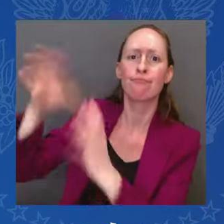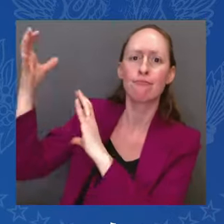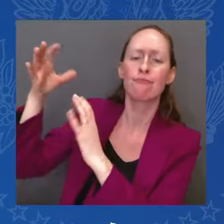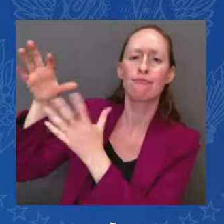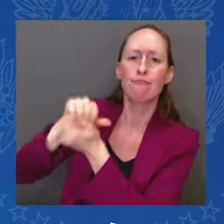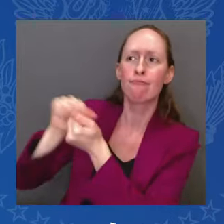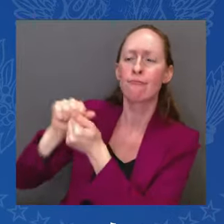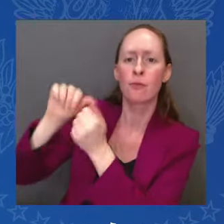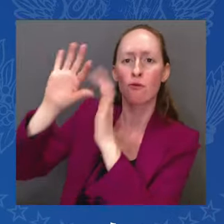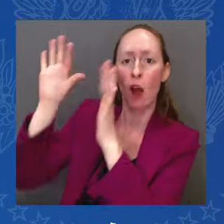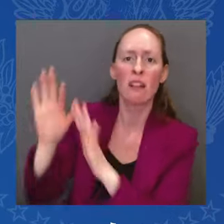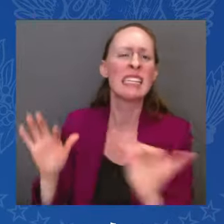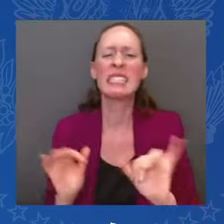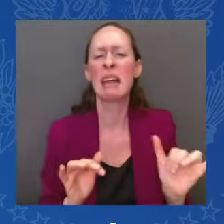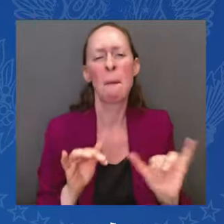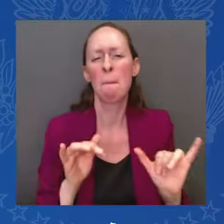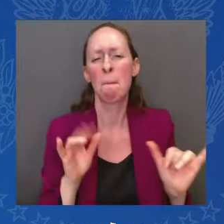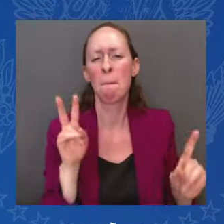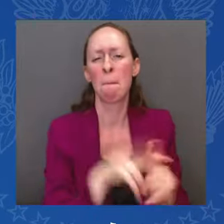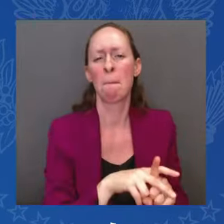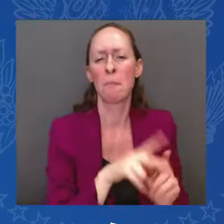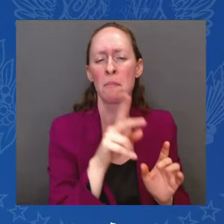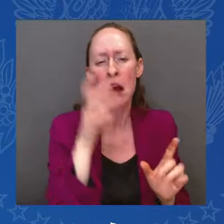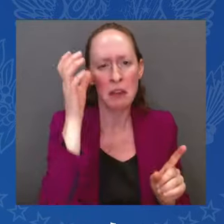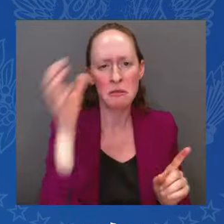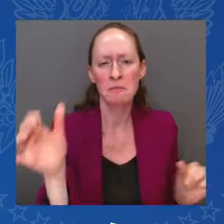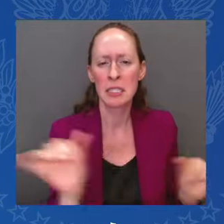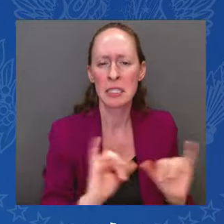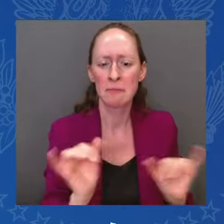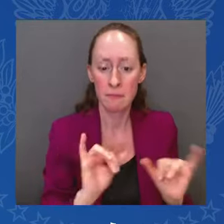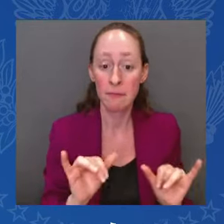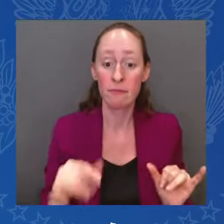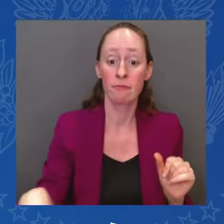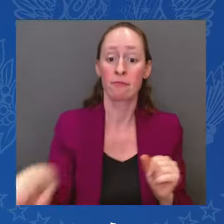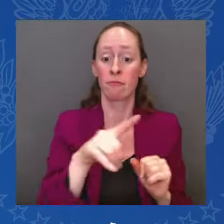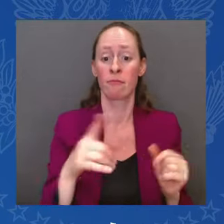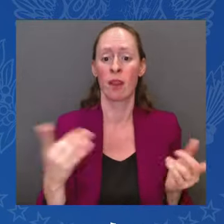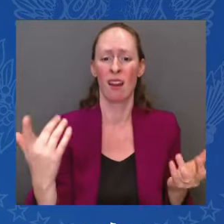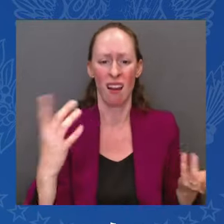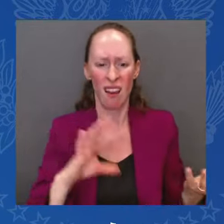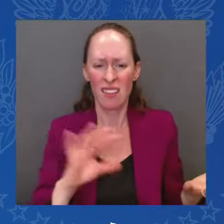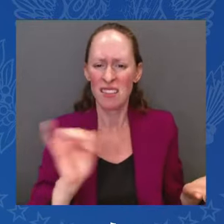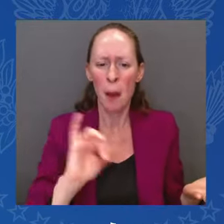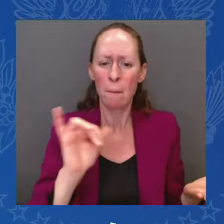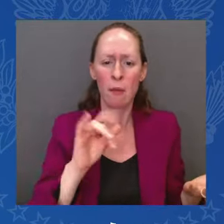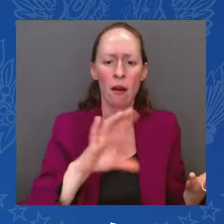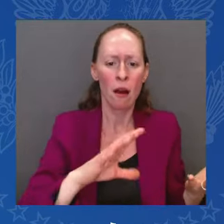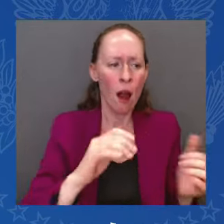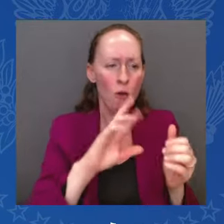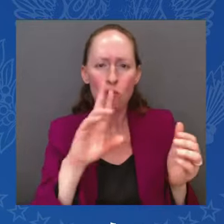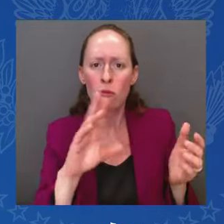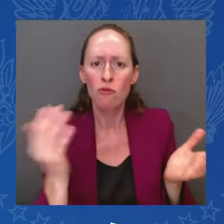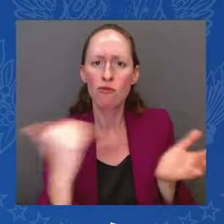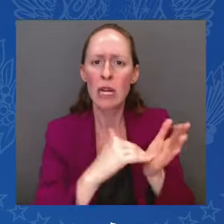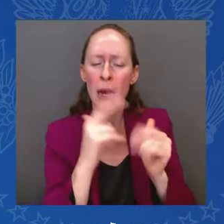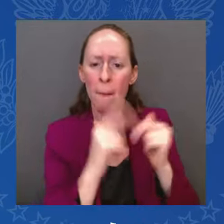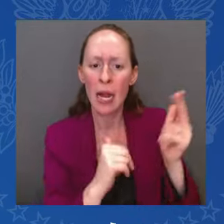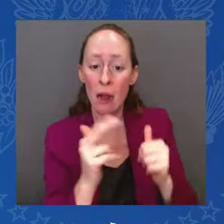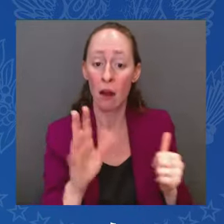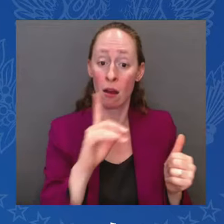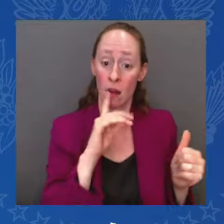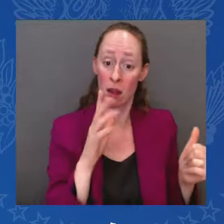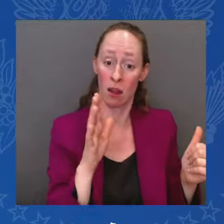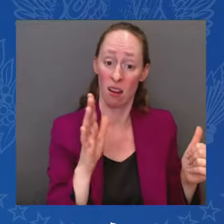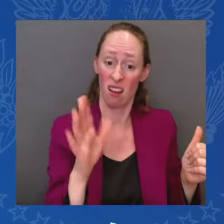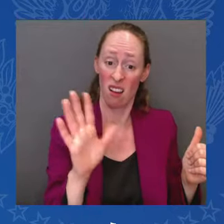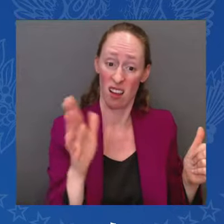And helps folks recover and rebuild and alter. Look, folks, shootings are the ultimate superstorm, ripping